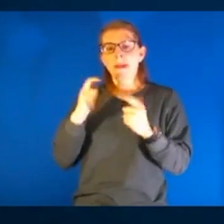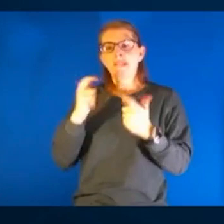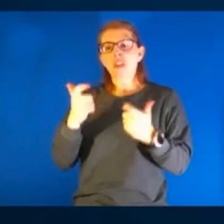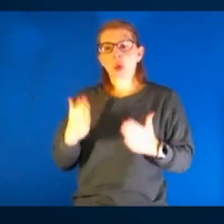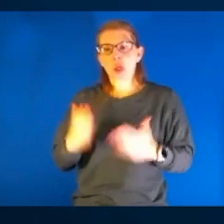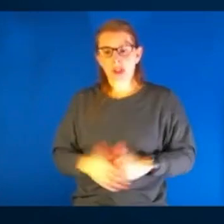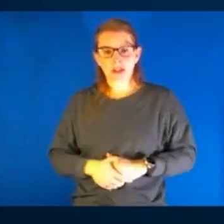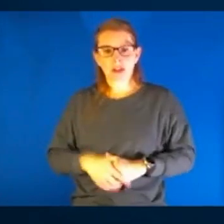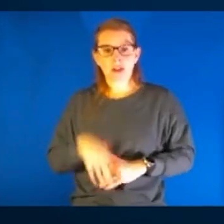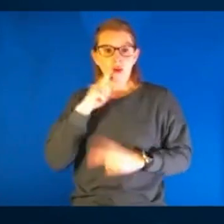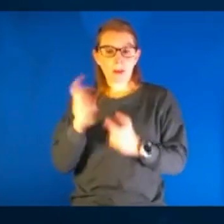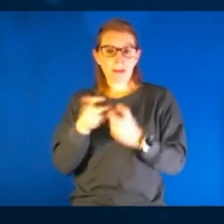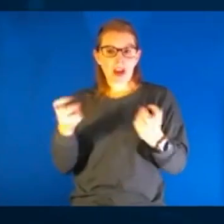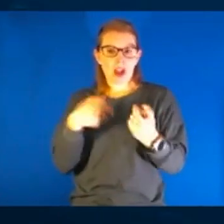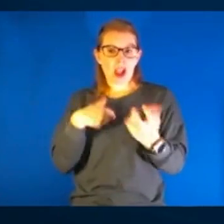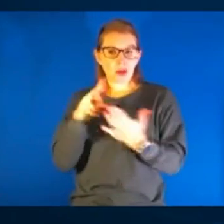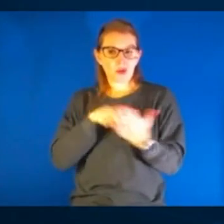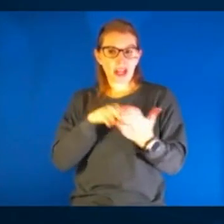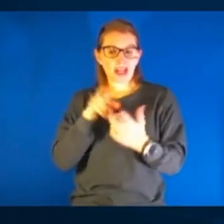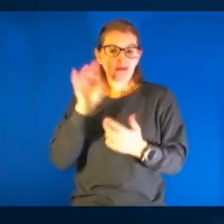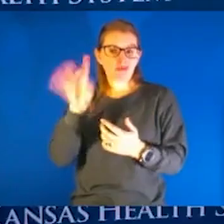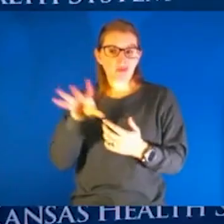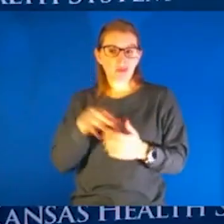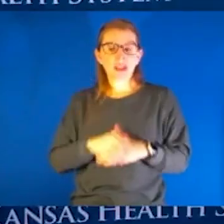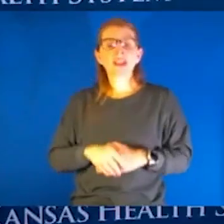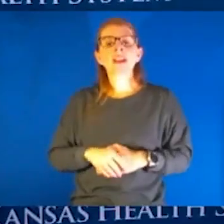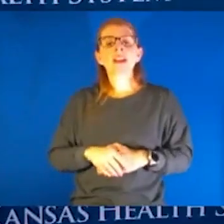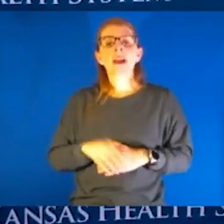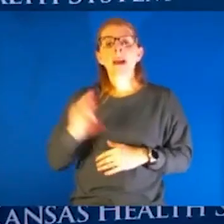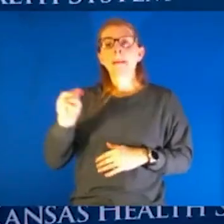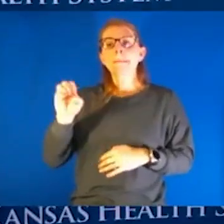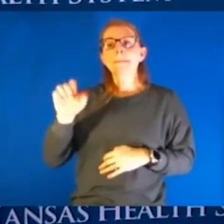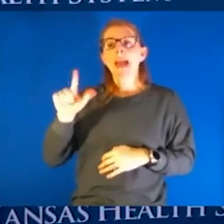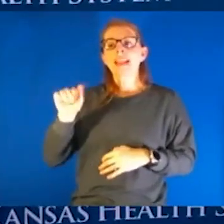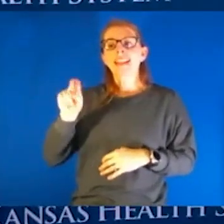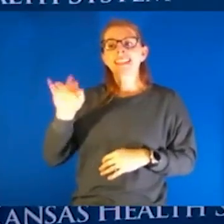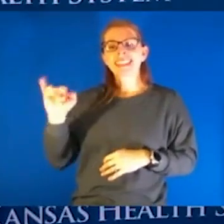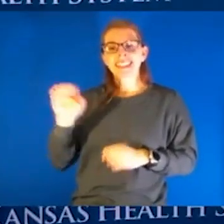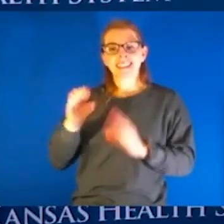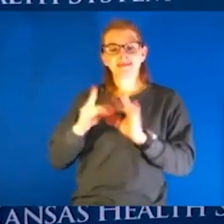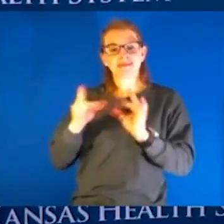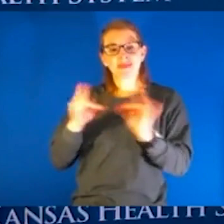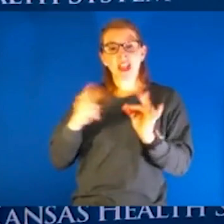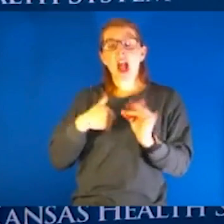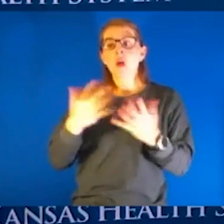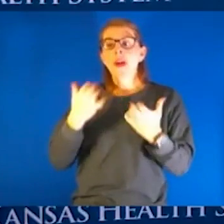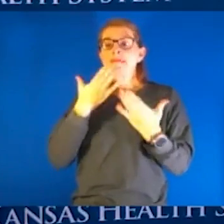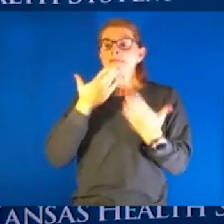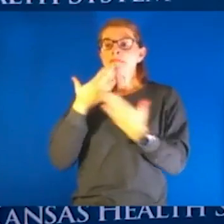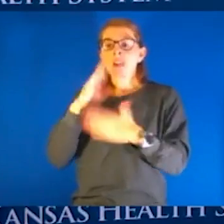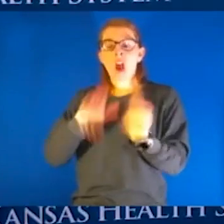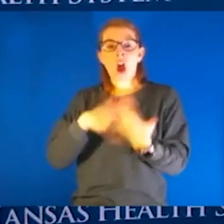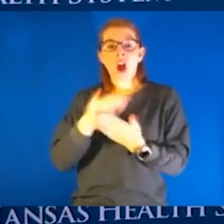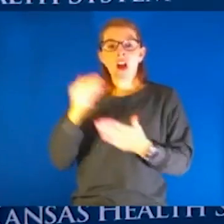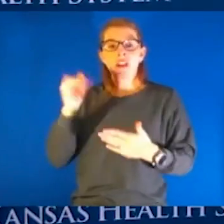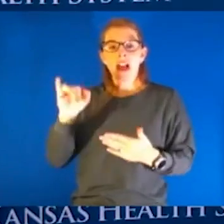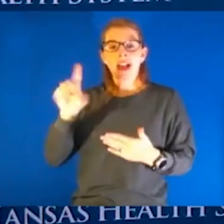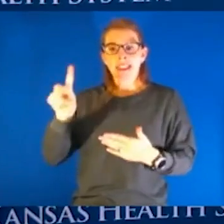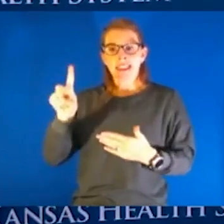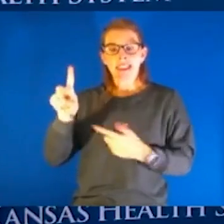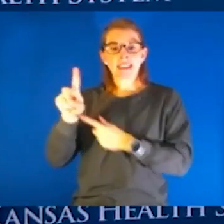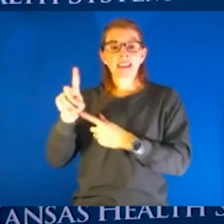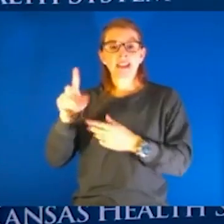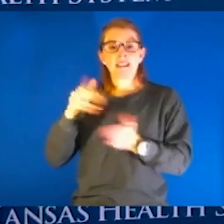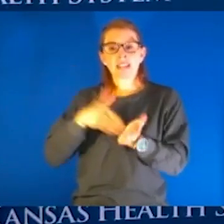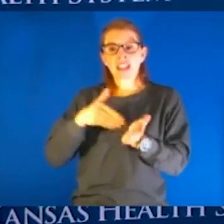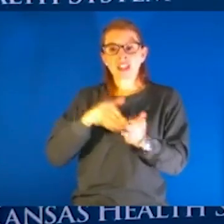panel. I'd like to read it and then let you get to your final thoughts. But Melanie says, I just want to thank all of the ID physicians on this panel and those in